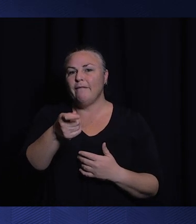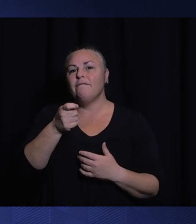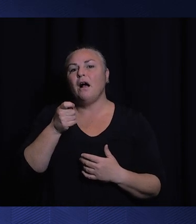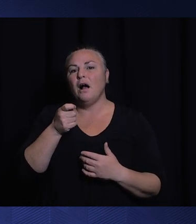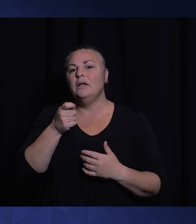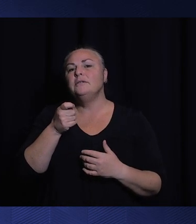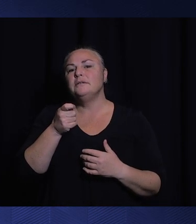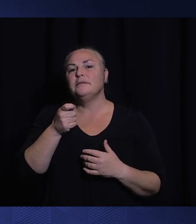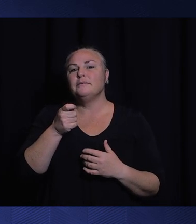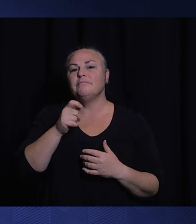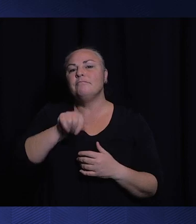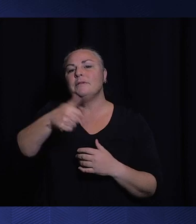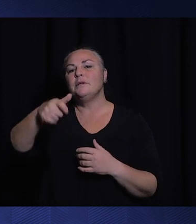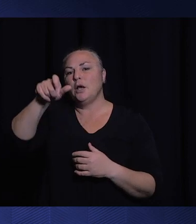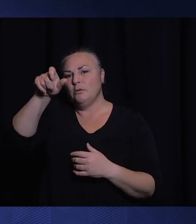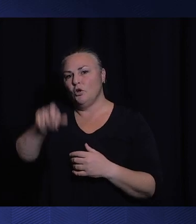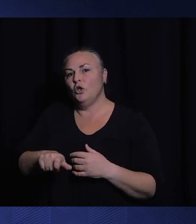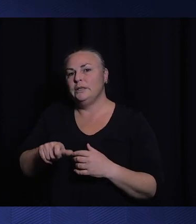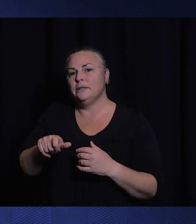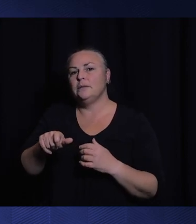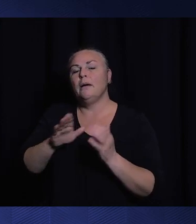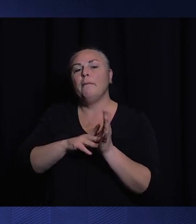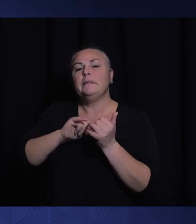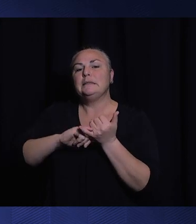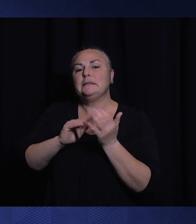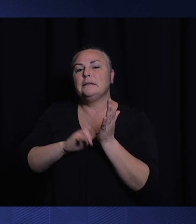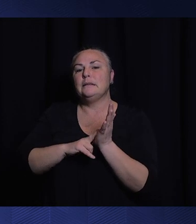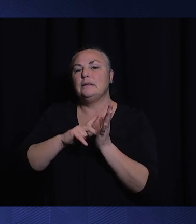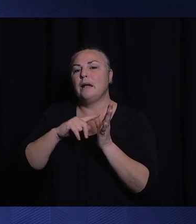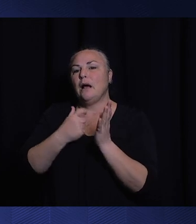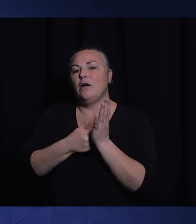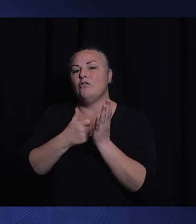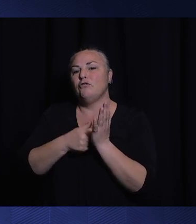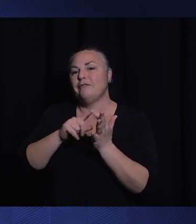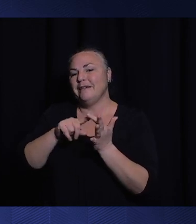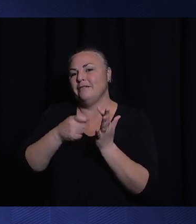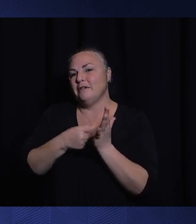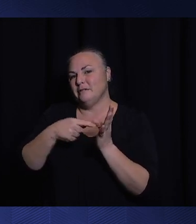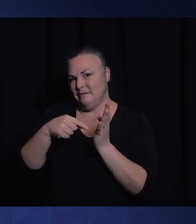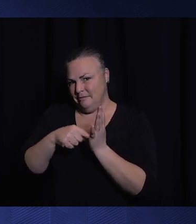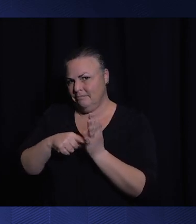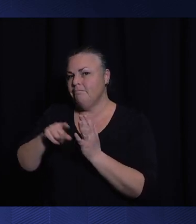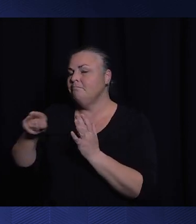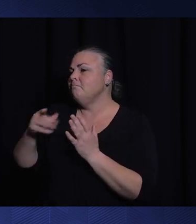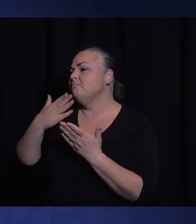nature-based solutions in a national scale. Ms. Panmani. You can sit here. Can you give? Yeah.